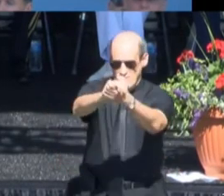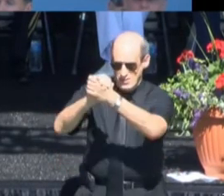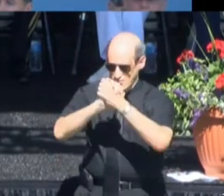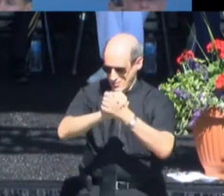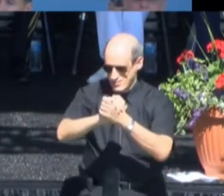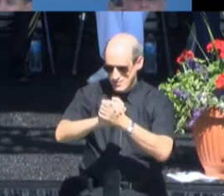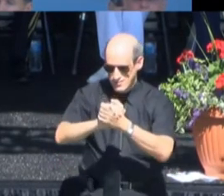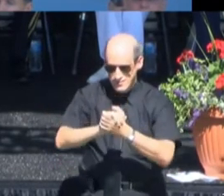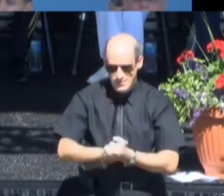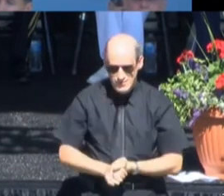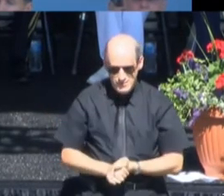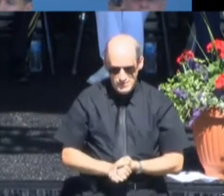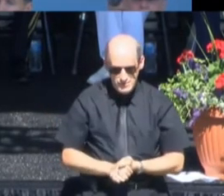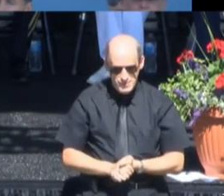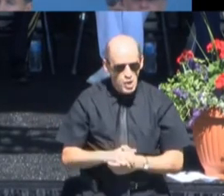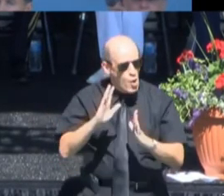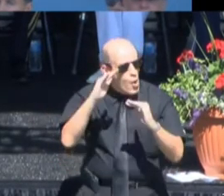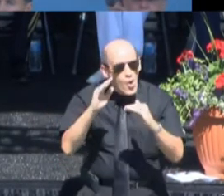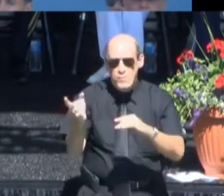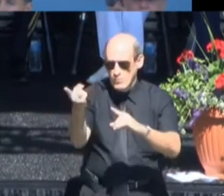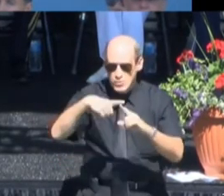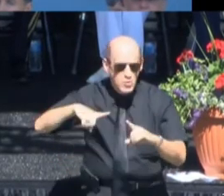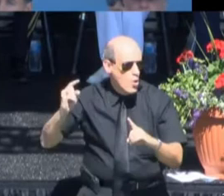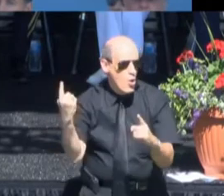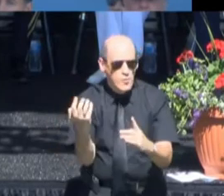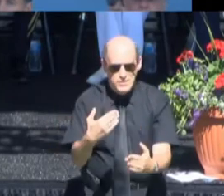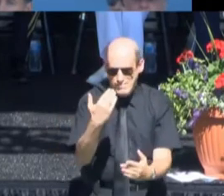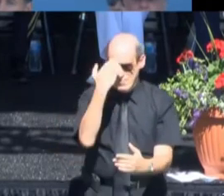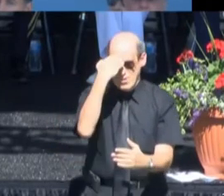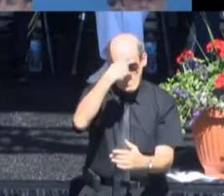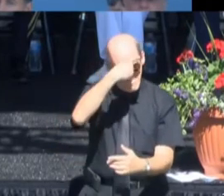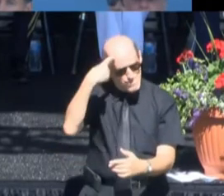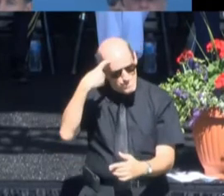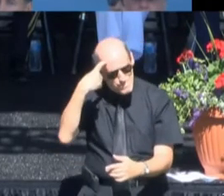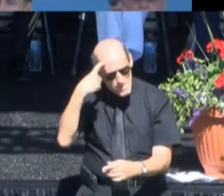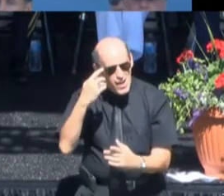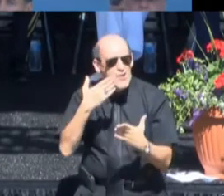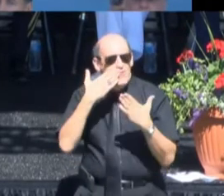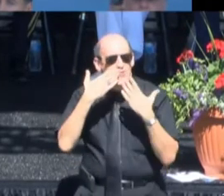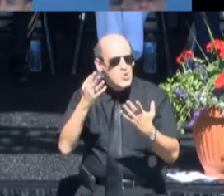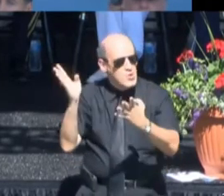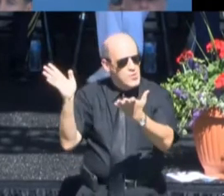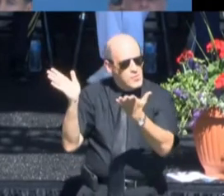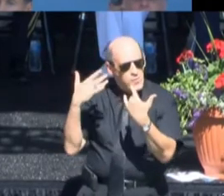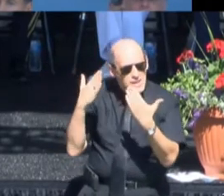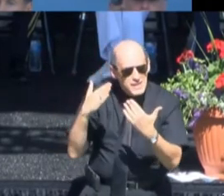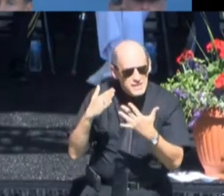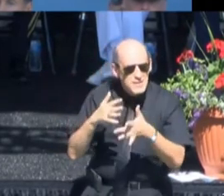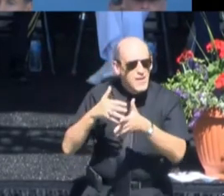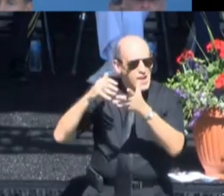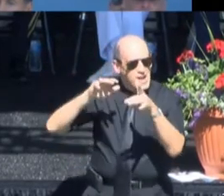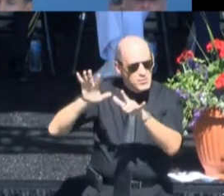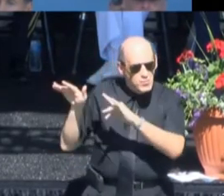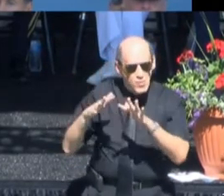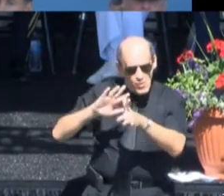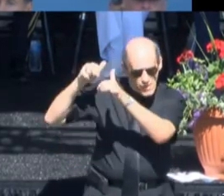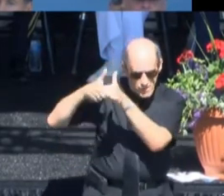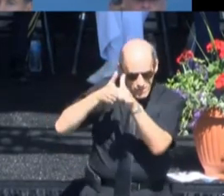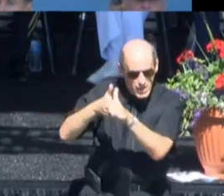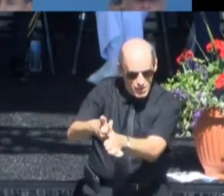Congratulations. May you always know fair winds and following seas.